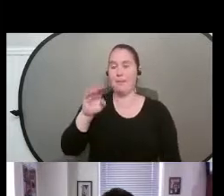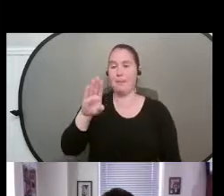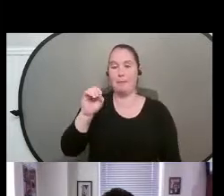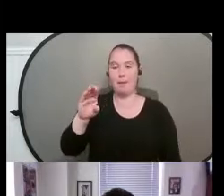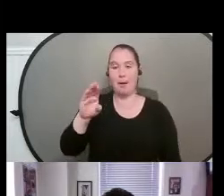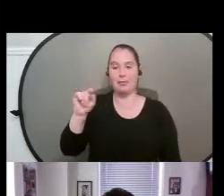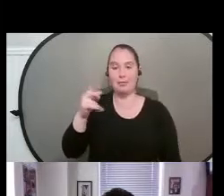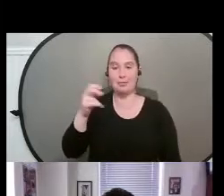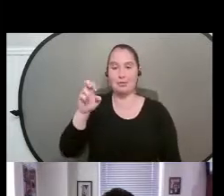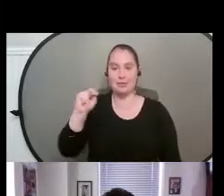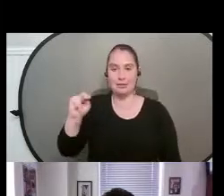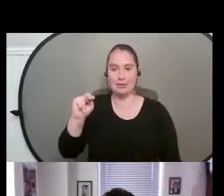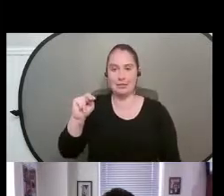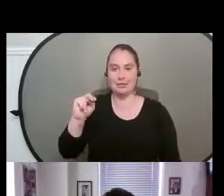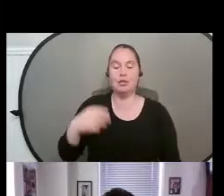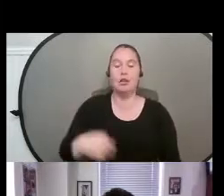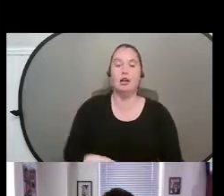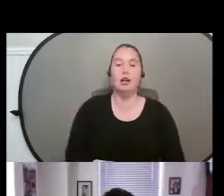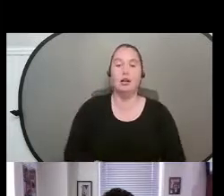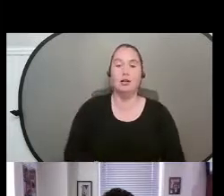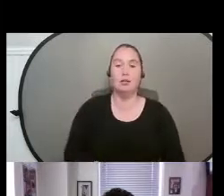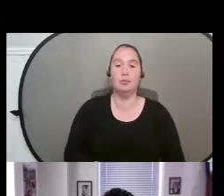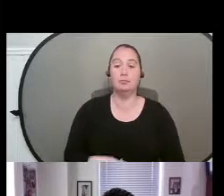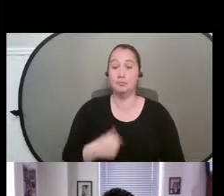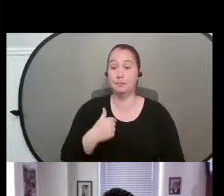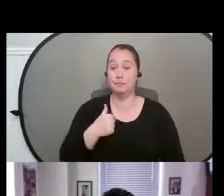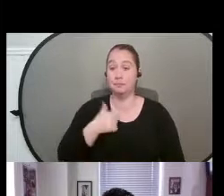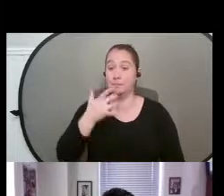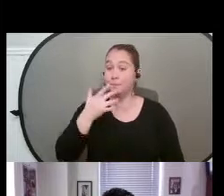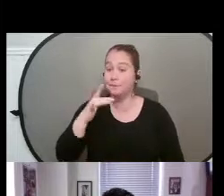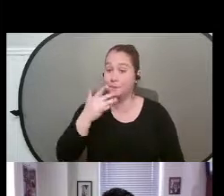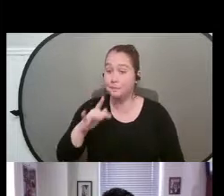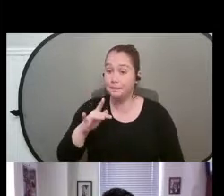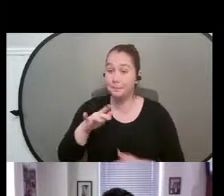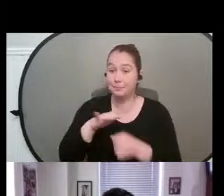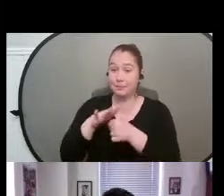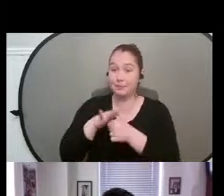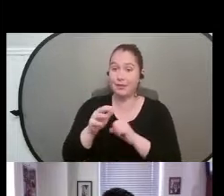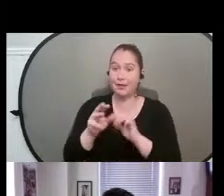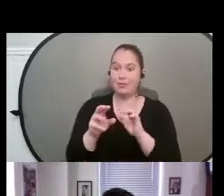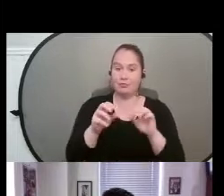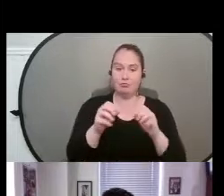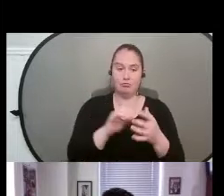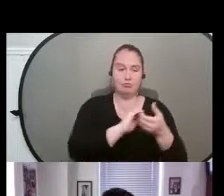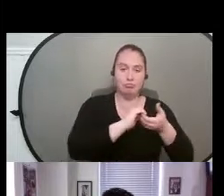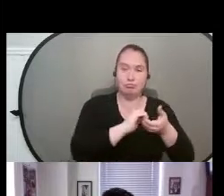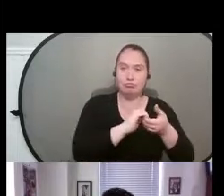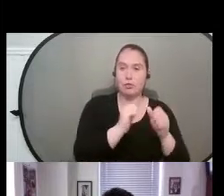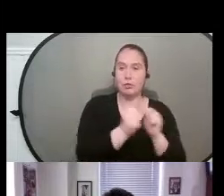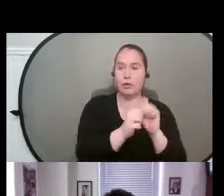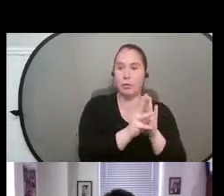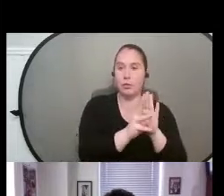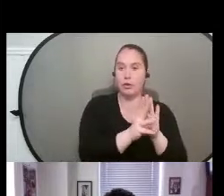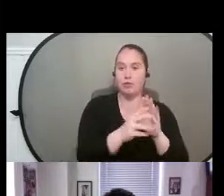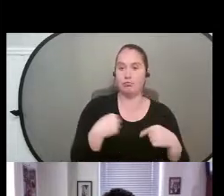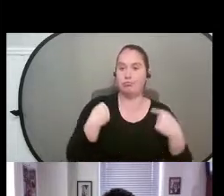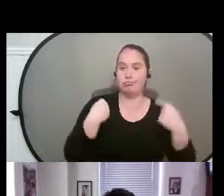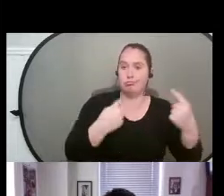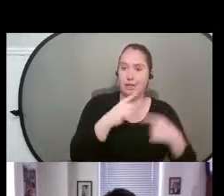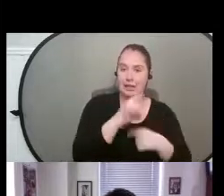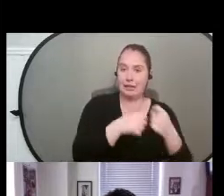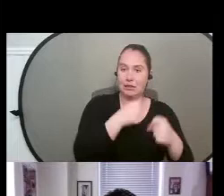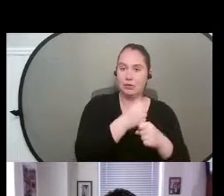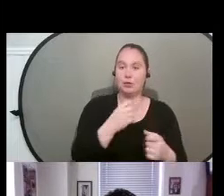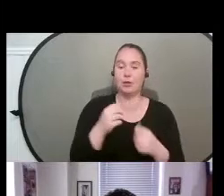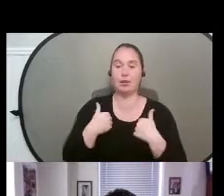Demographics. We've been fortunate to work with Waco for the last couple of years. We work with about 80 school districts across